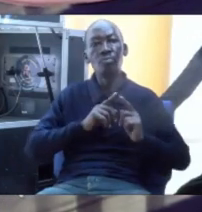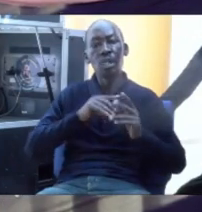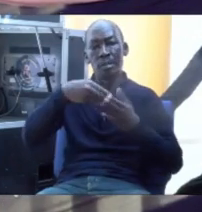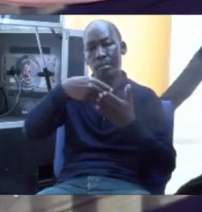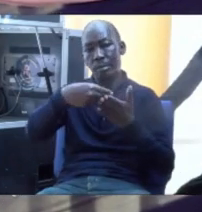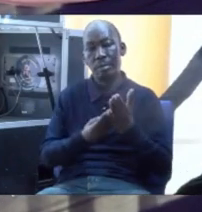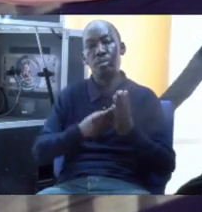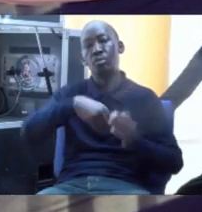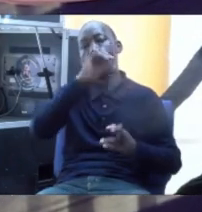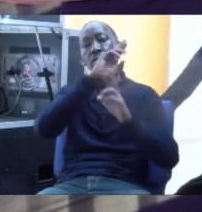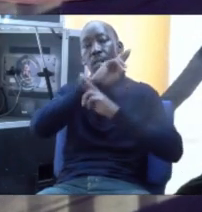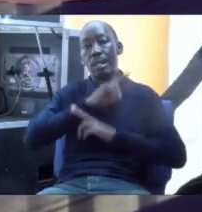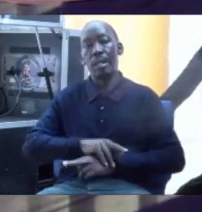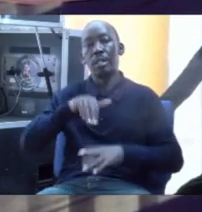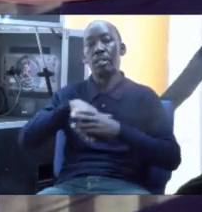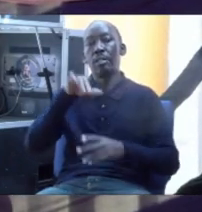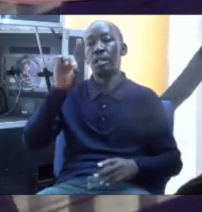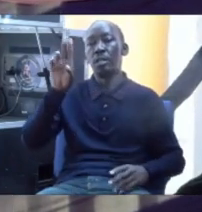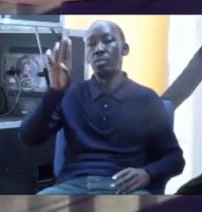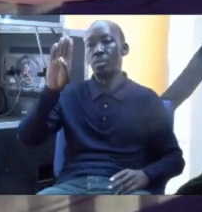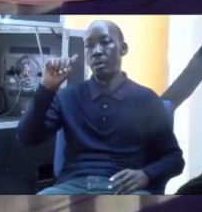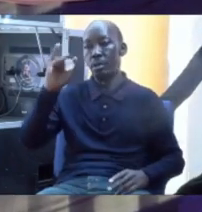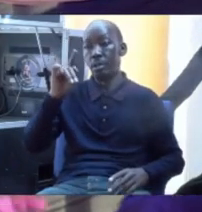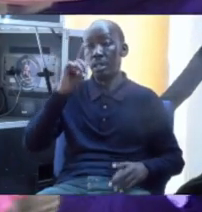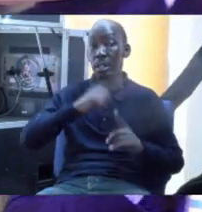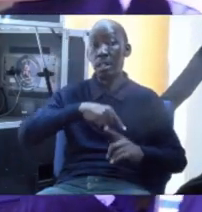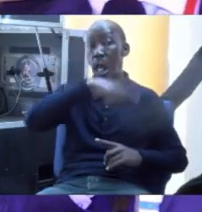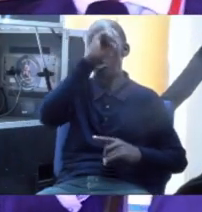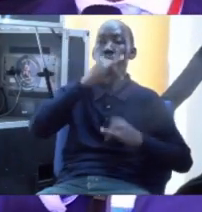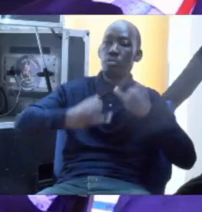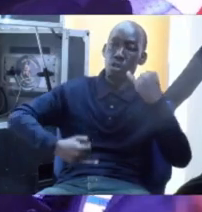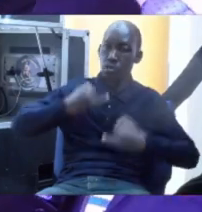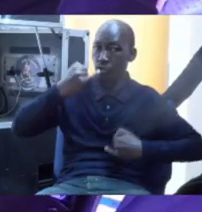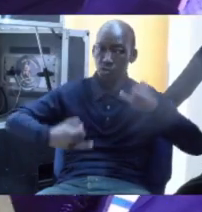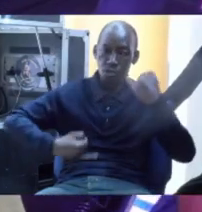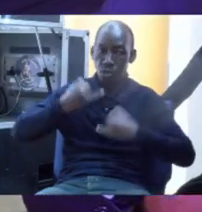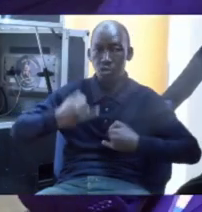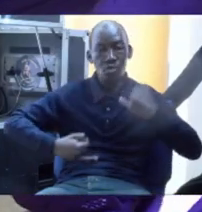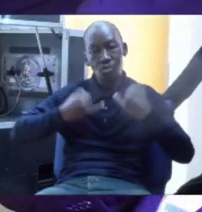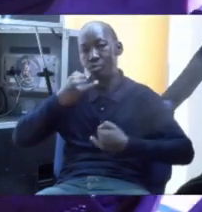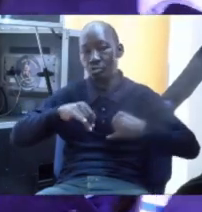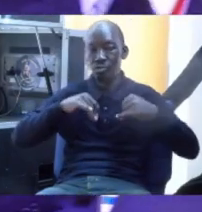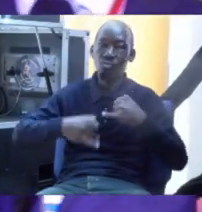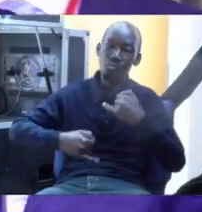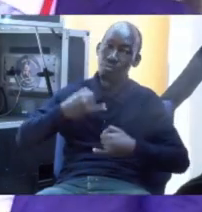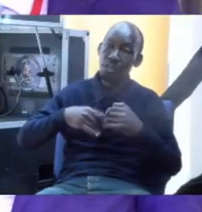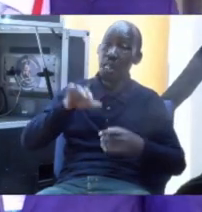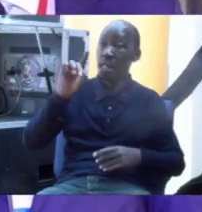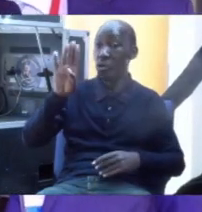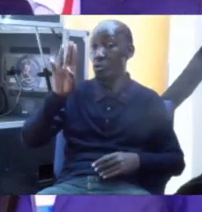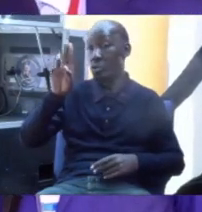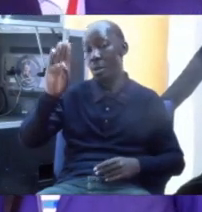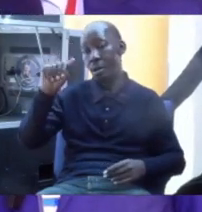kwenda kupumzika pale Dubai. Kwenda kujivinjari. Aha, kujivinjari ndio mzuri. Dubai